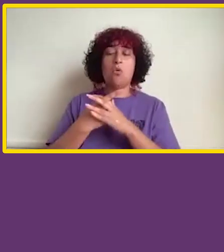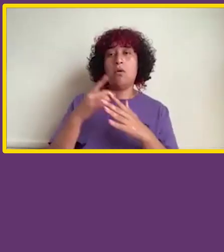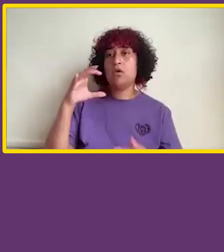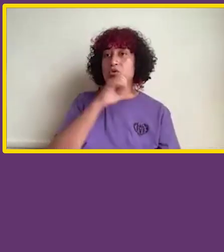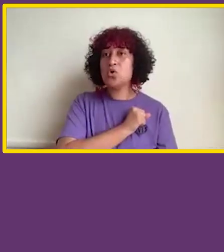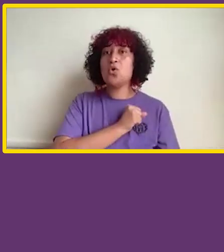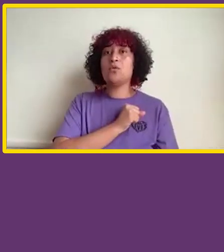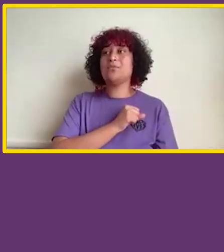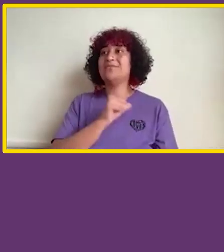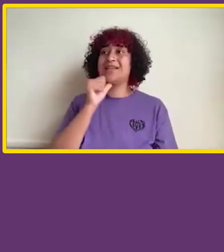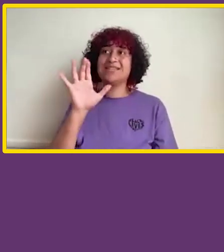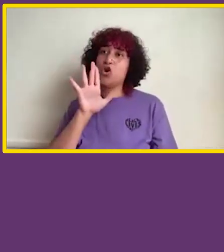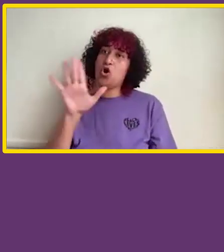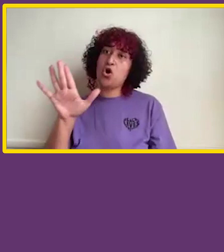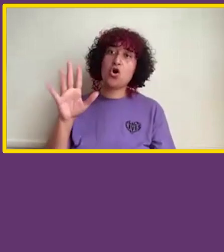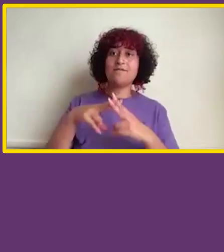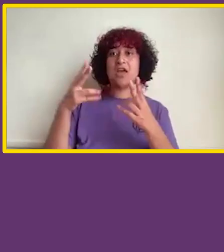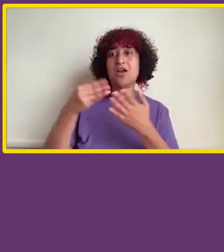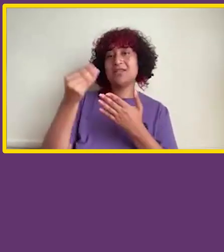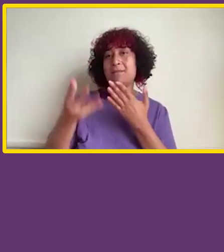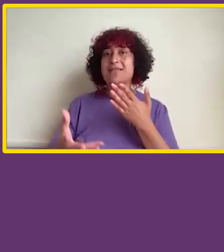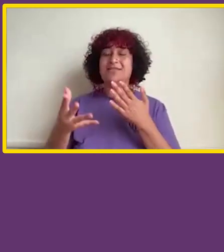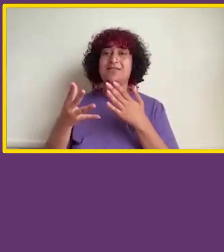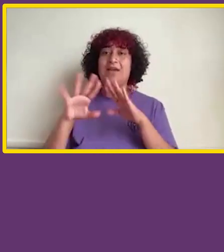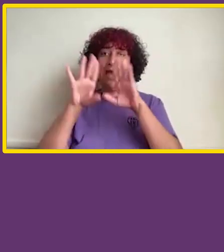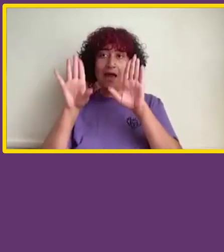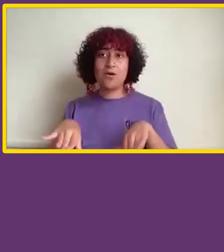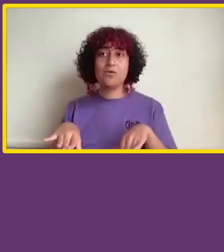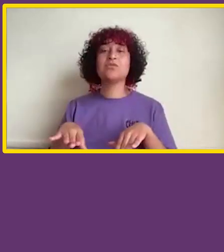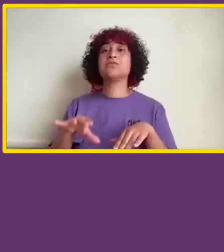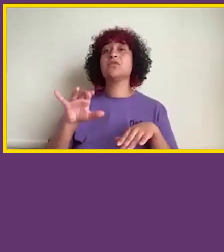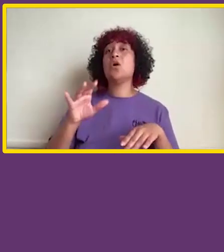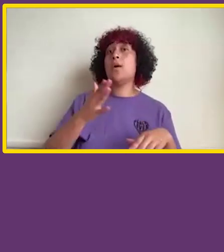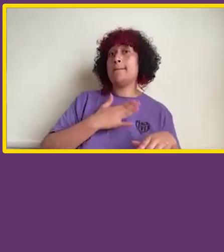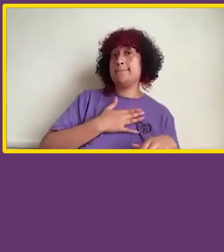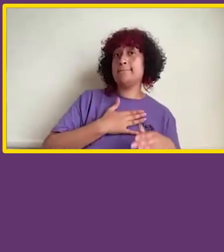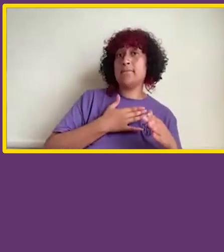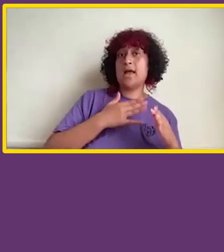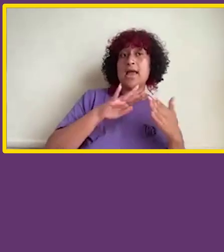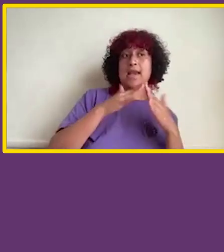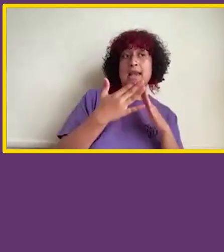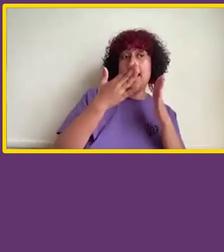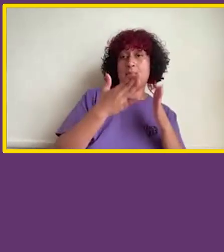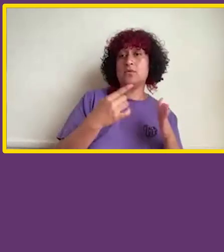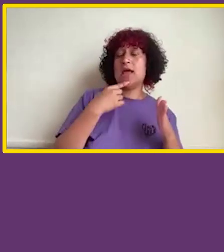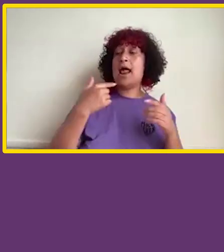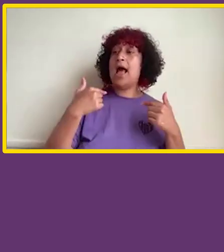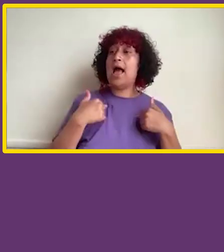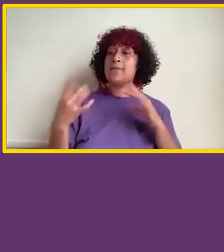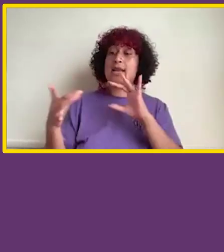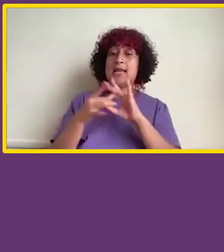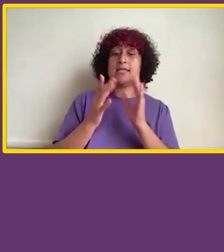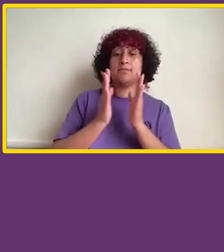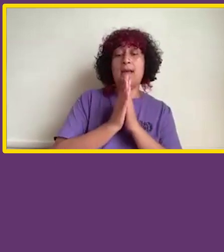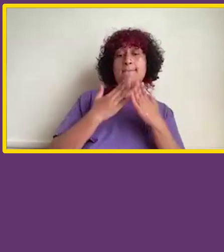this isn't her very expensive house, right? So that was just, I'm going to put my body with my relationship, and